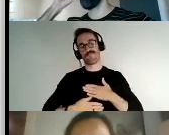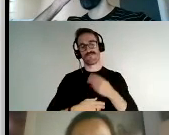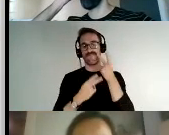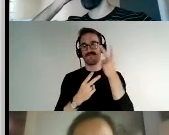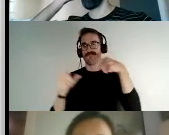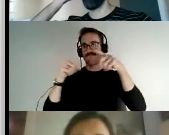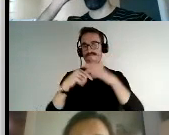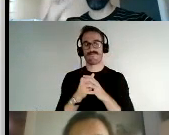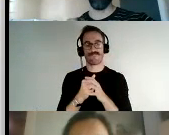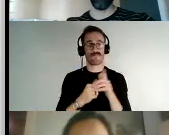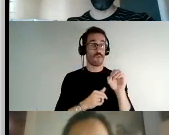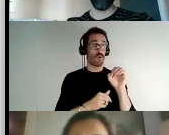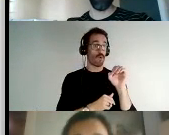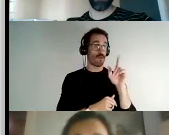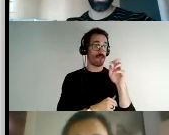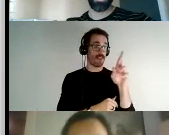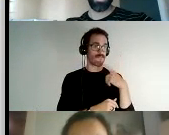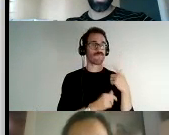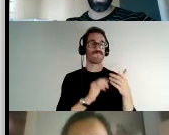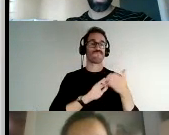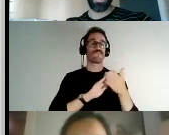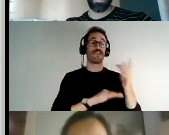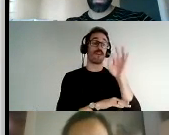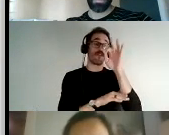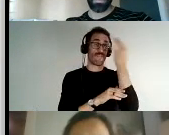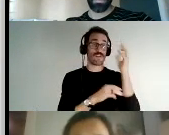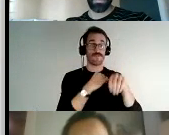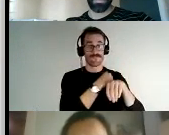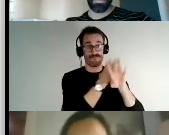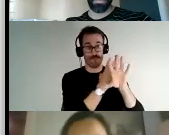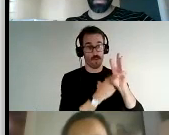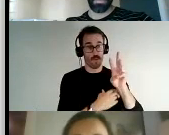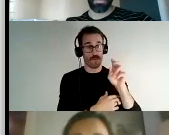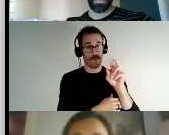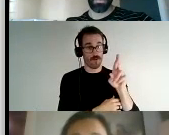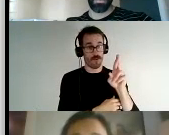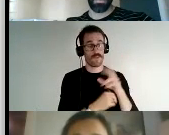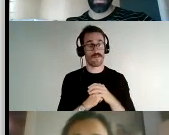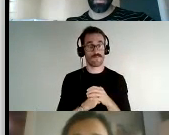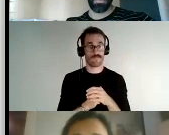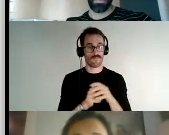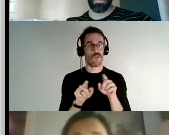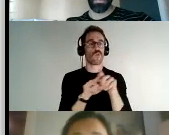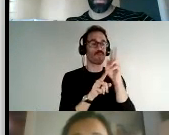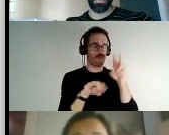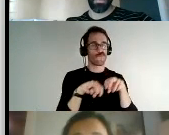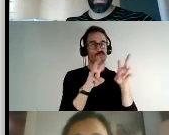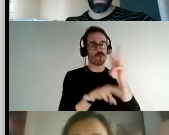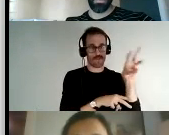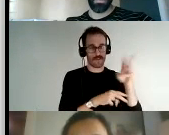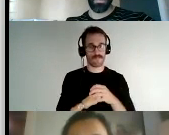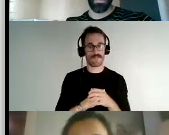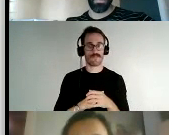Olivier has been running the French webinars this week. Also will be posted on our website if you missed it. Senior Pride Network is a